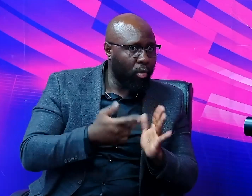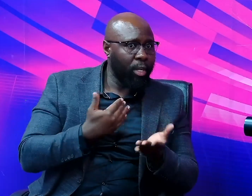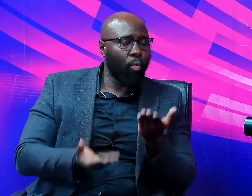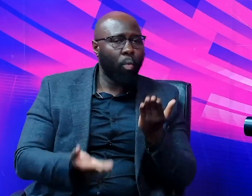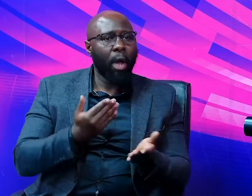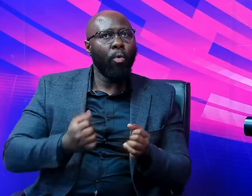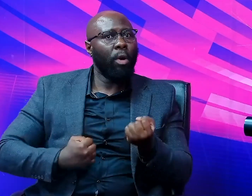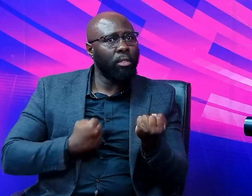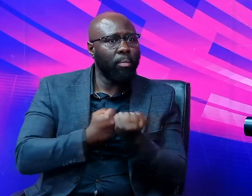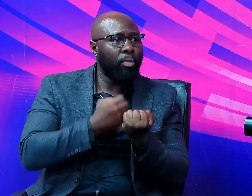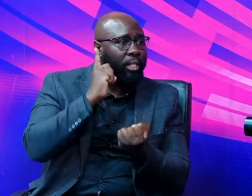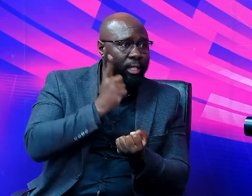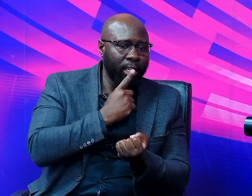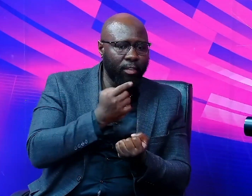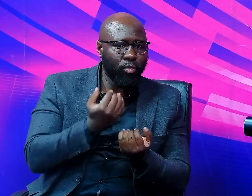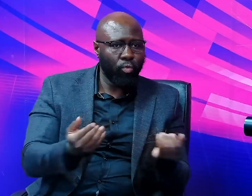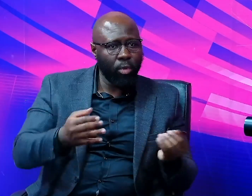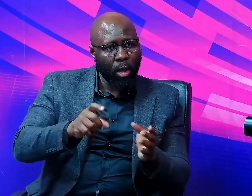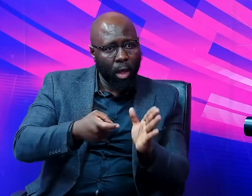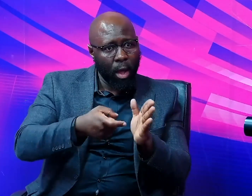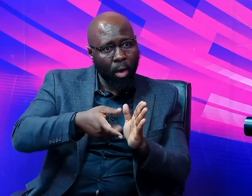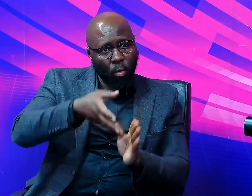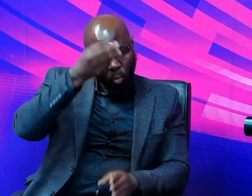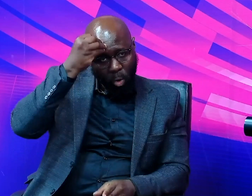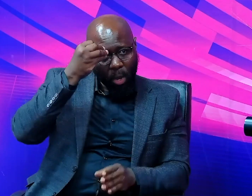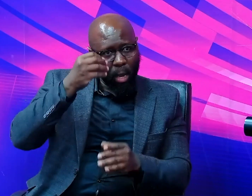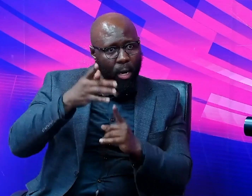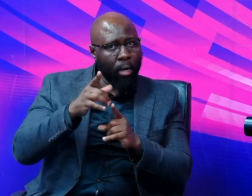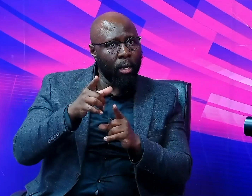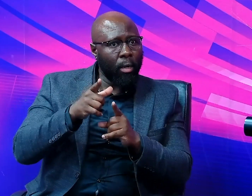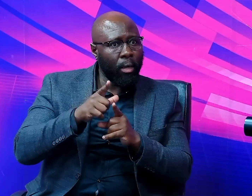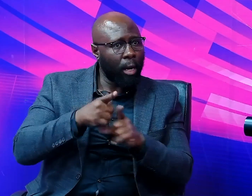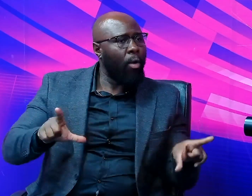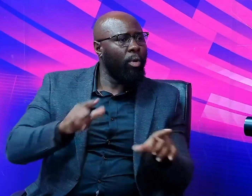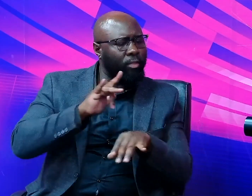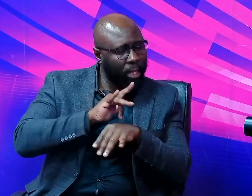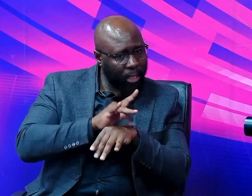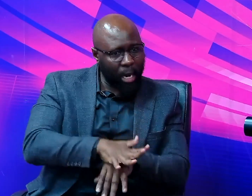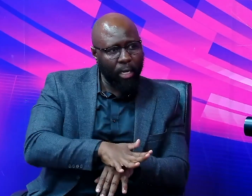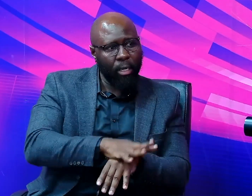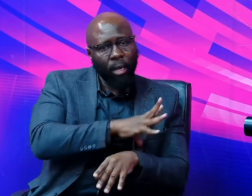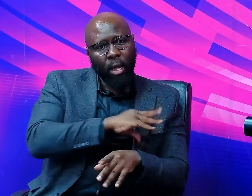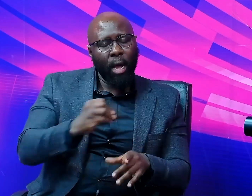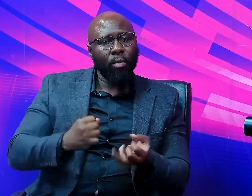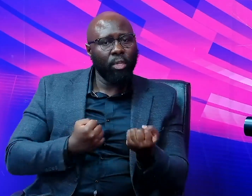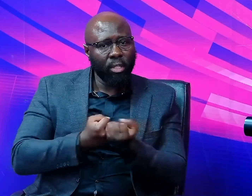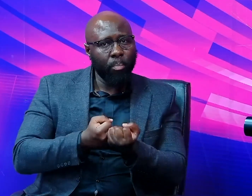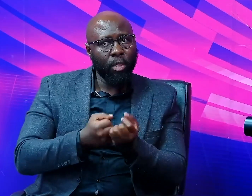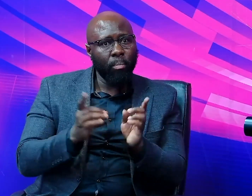I participated in a project before where we supported deaf children to acquire language very